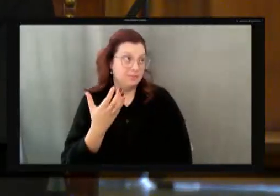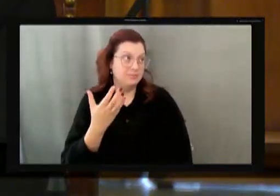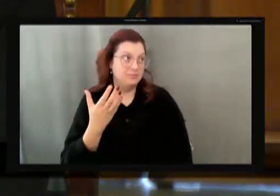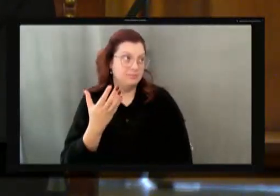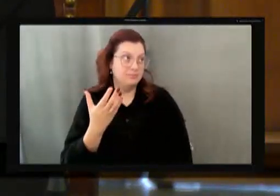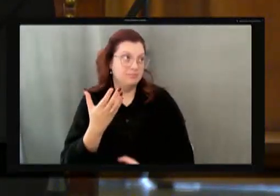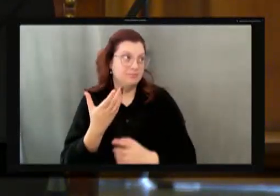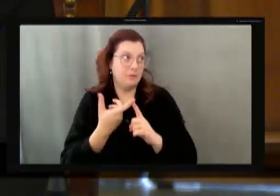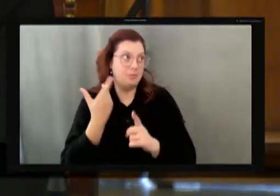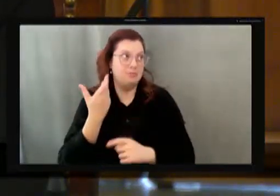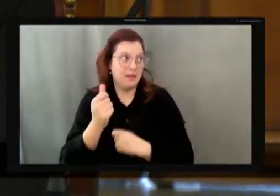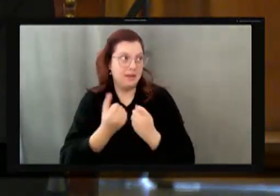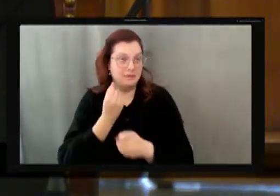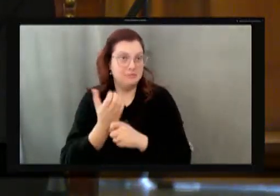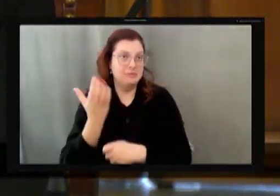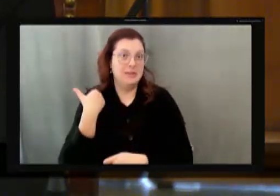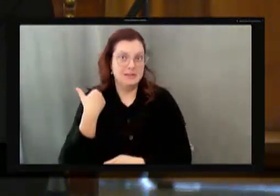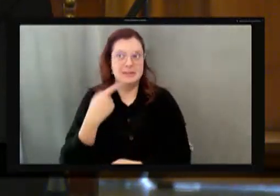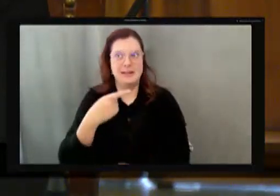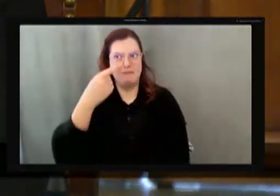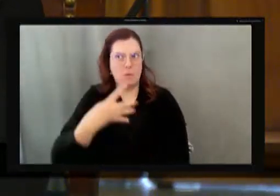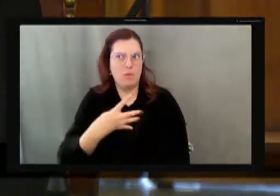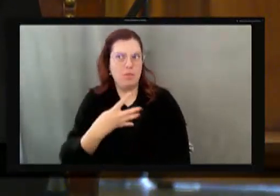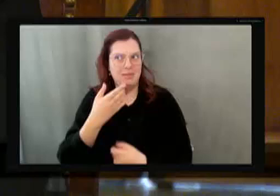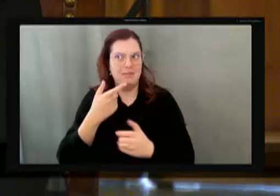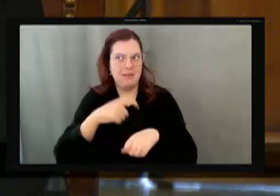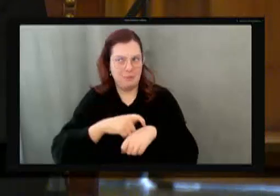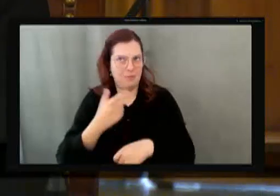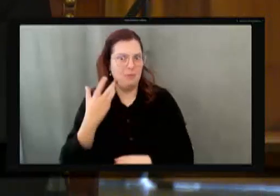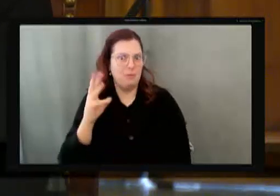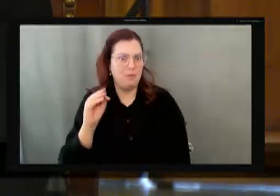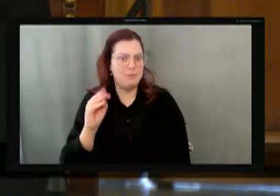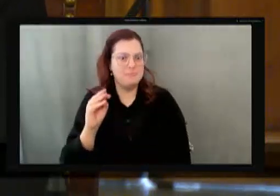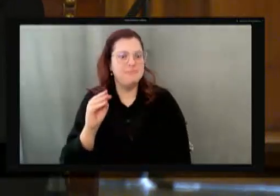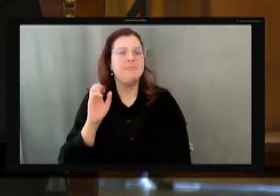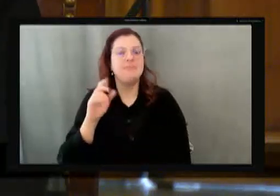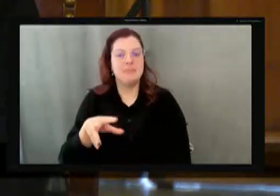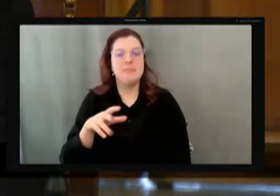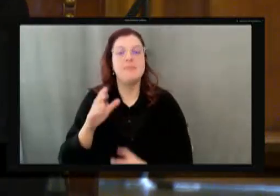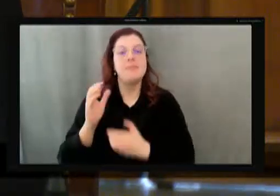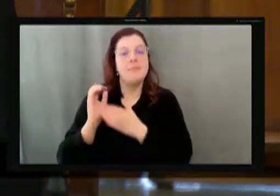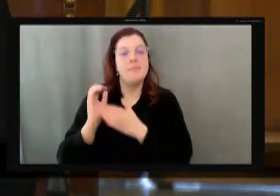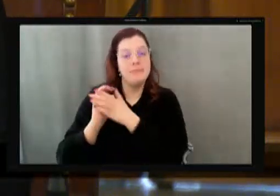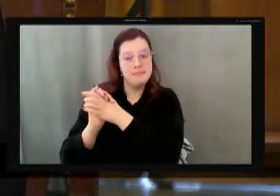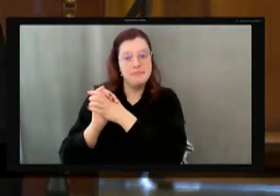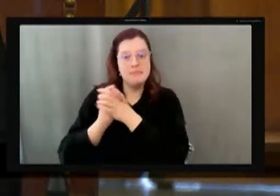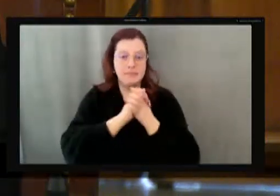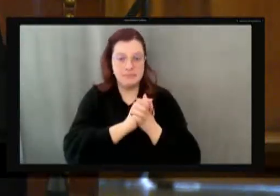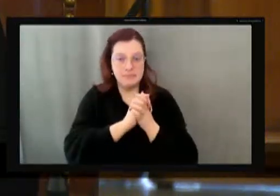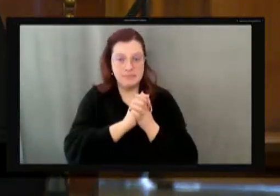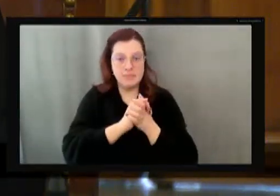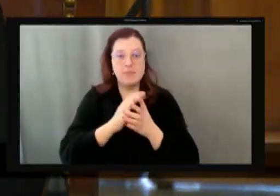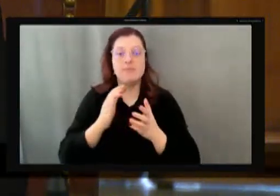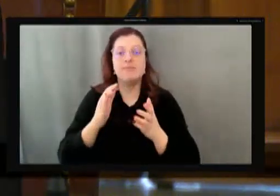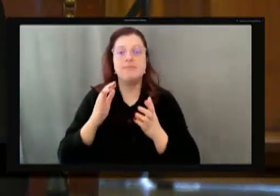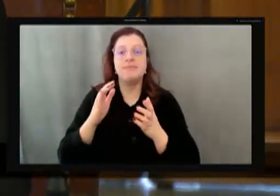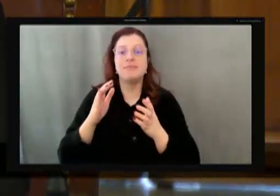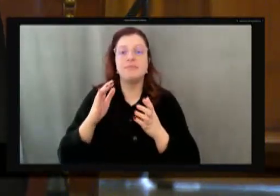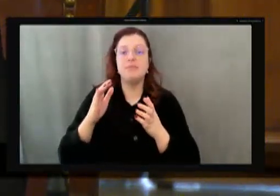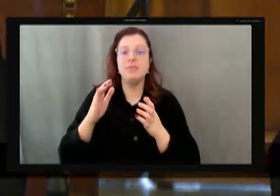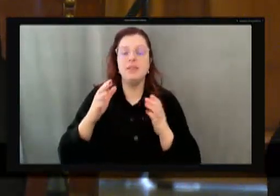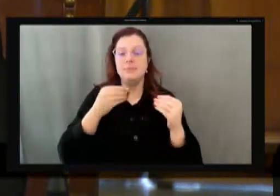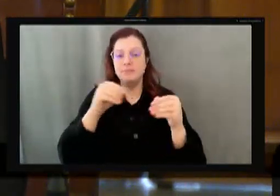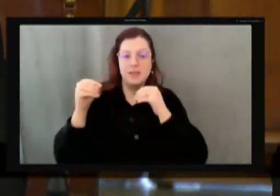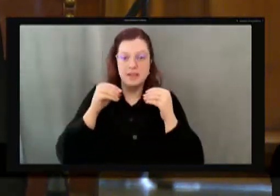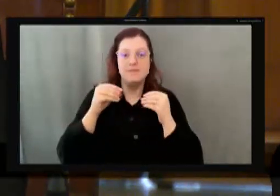It's about a quarter of the time it was, maybe 10 years. So that is, congratulations to the real estate and the finance department for really streamlining